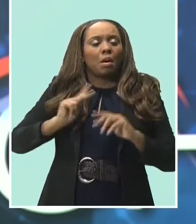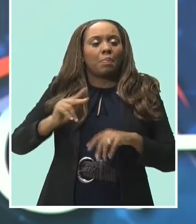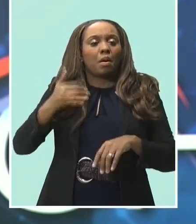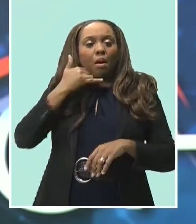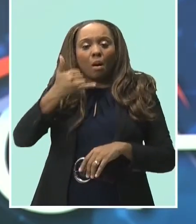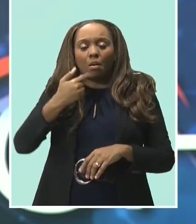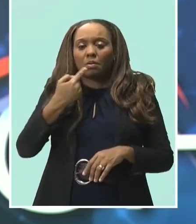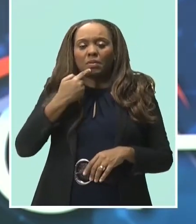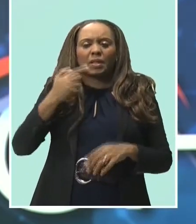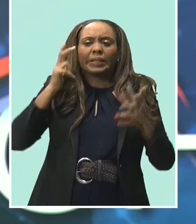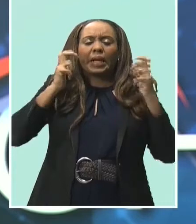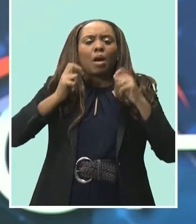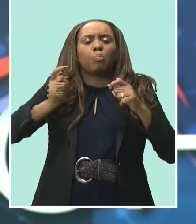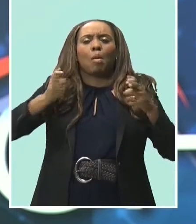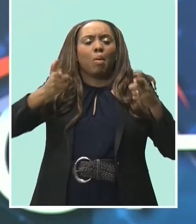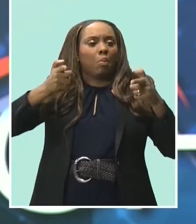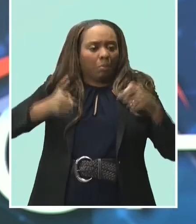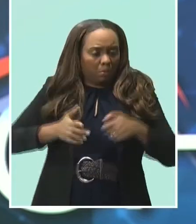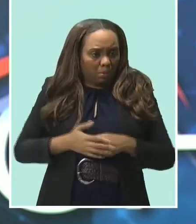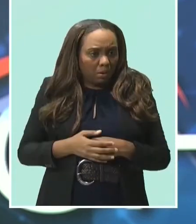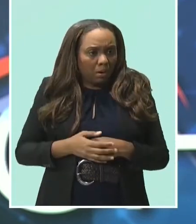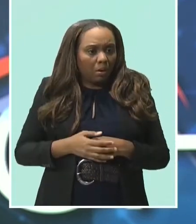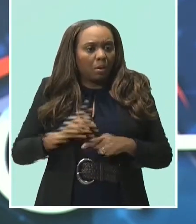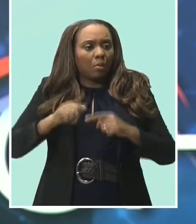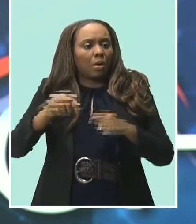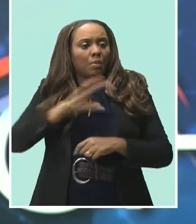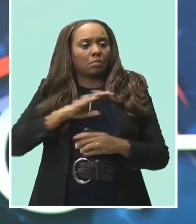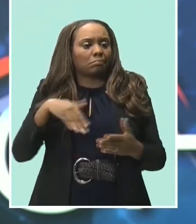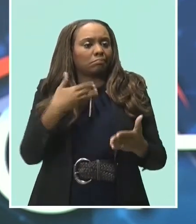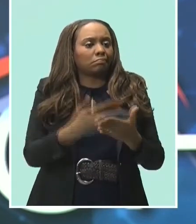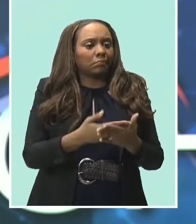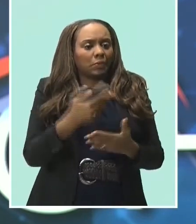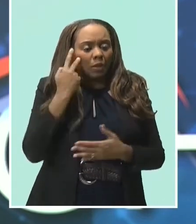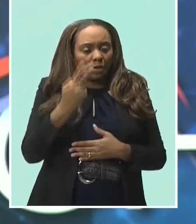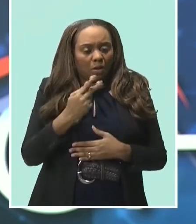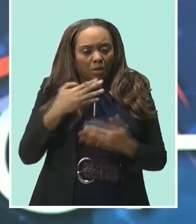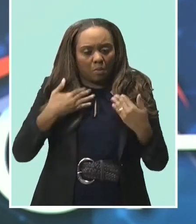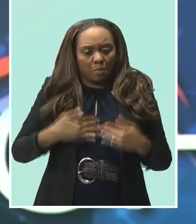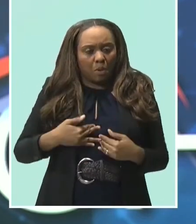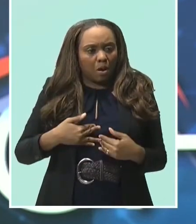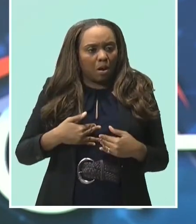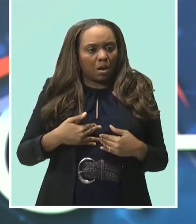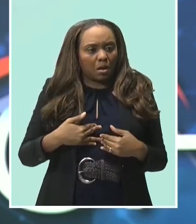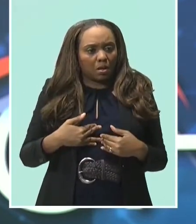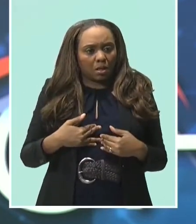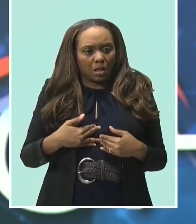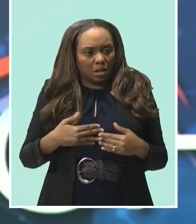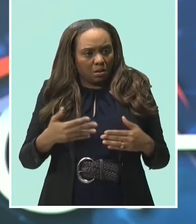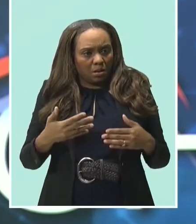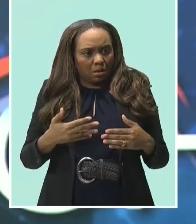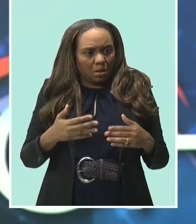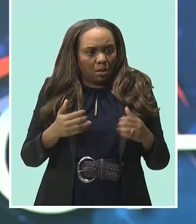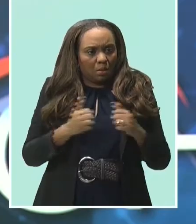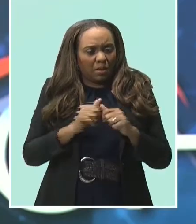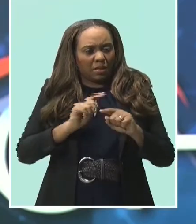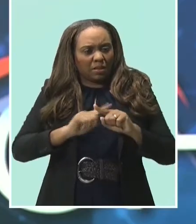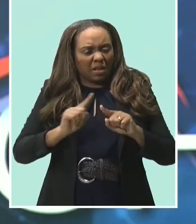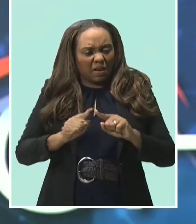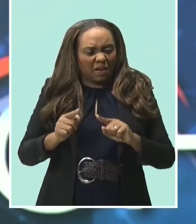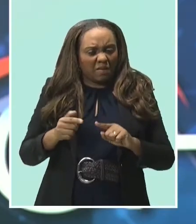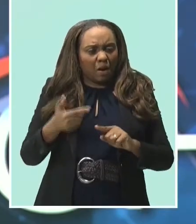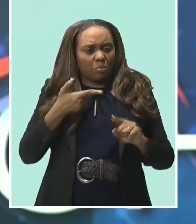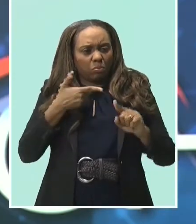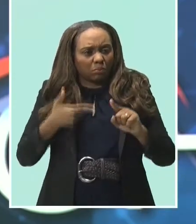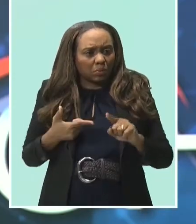Road and Reese Road, Bush Hall, St. Michael. On arrival, police discovered Brathwaite's motionless body with injuries. Ambulance personnel